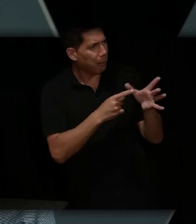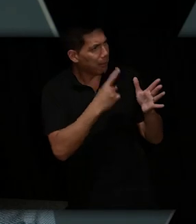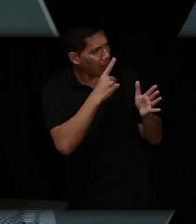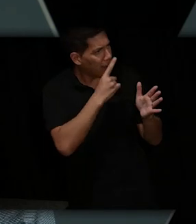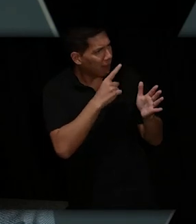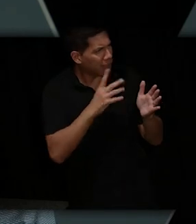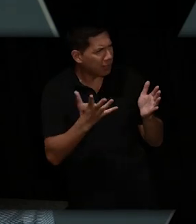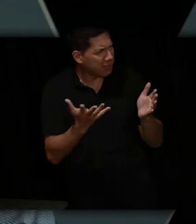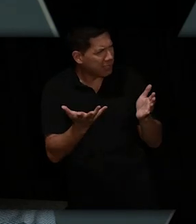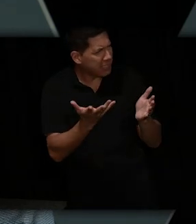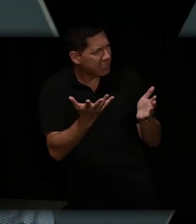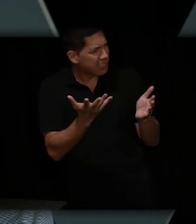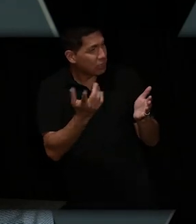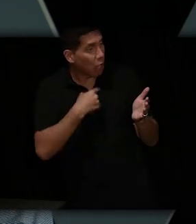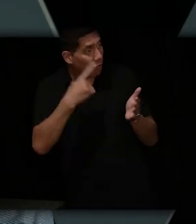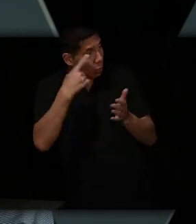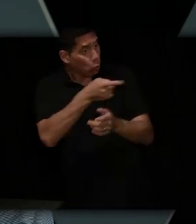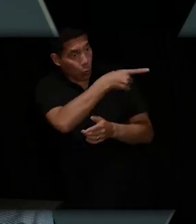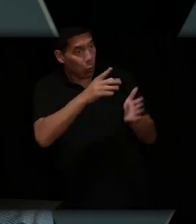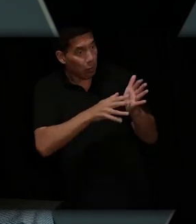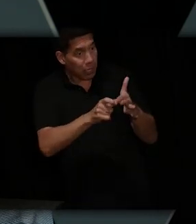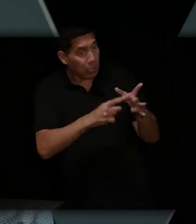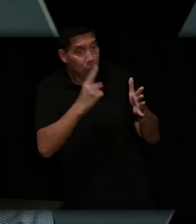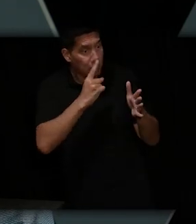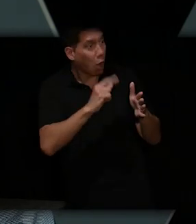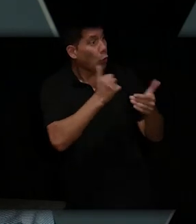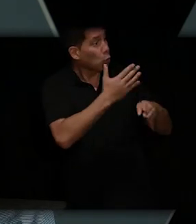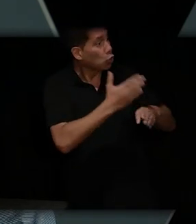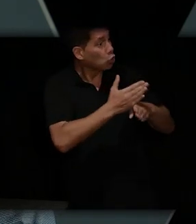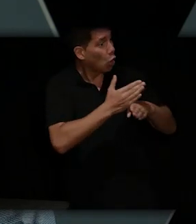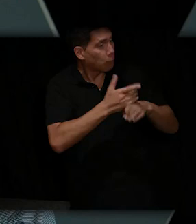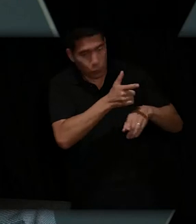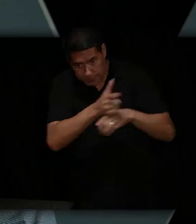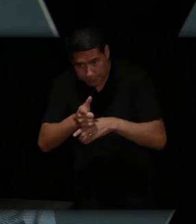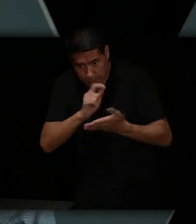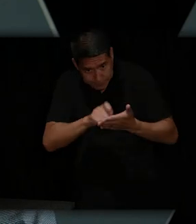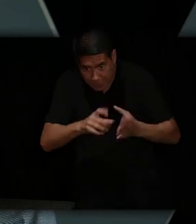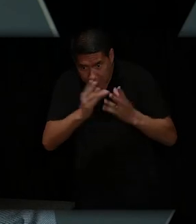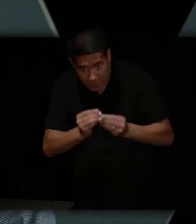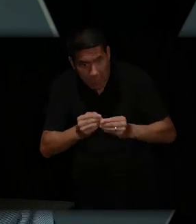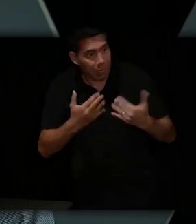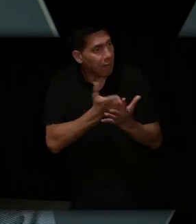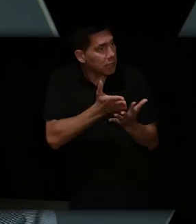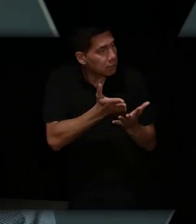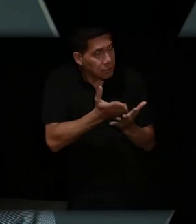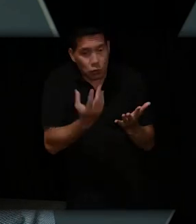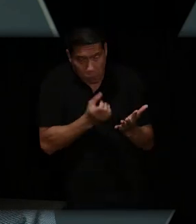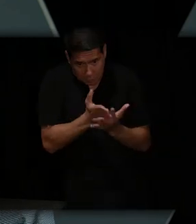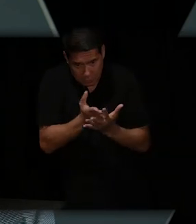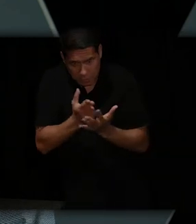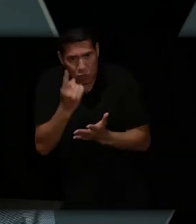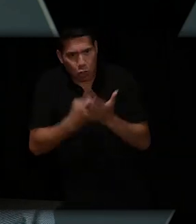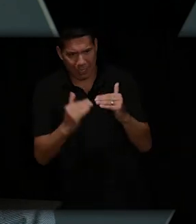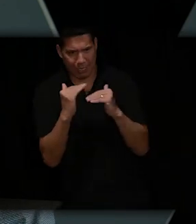To their credit, I think they've done a really good job of covering him and fighting for access, and they've maintained that access. But there's only so much you can do when the president